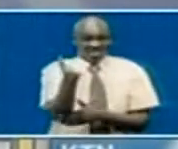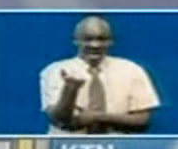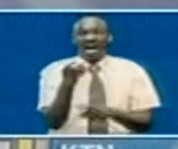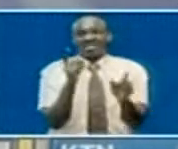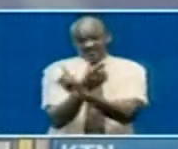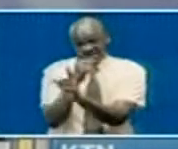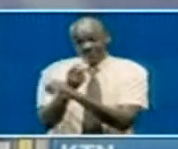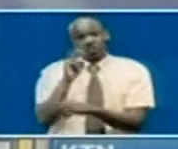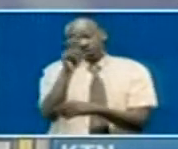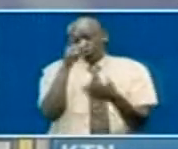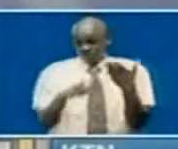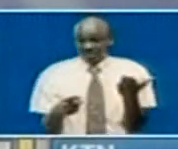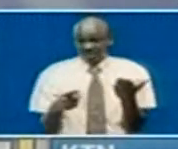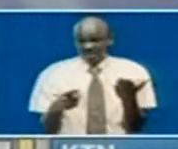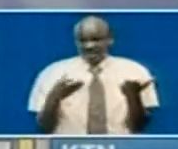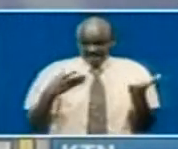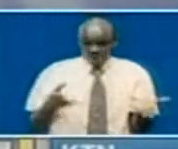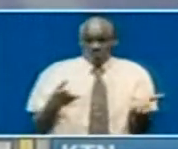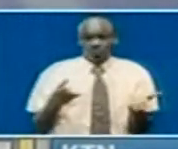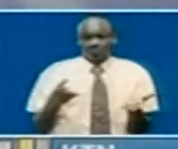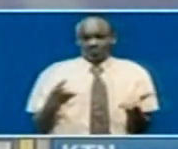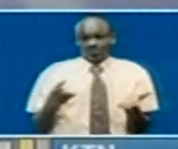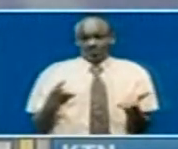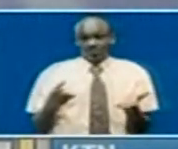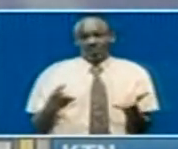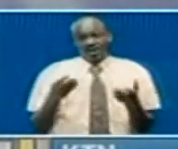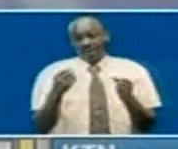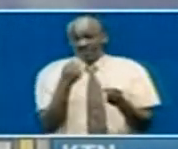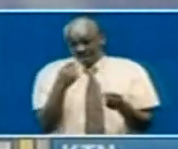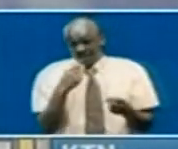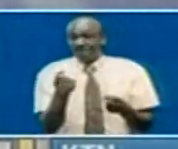we've been able to see that there was